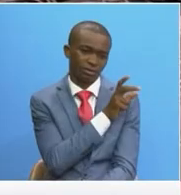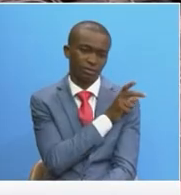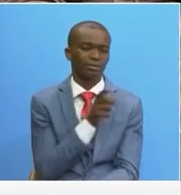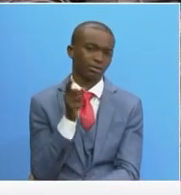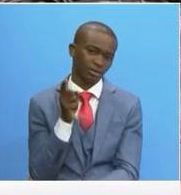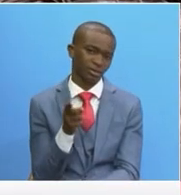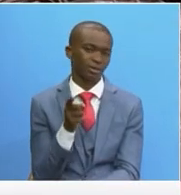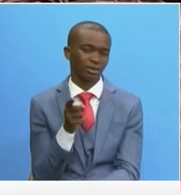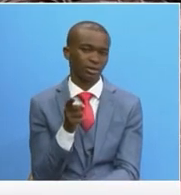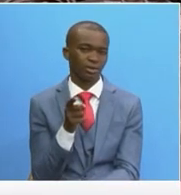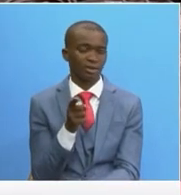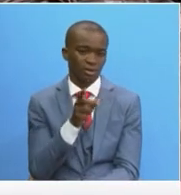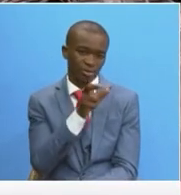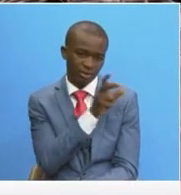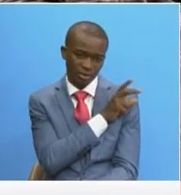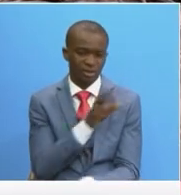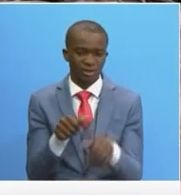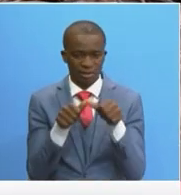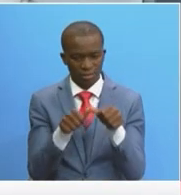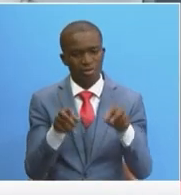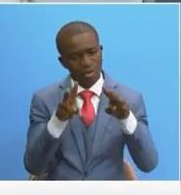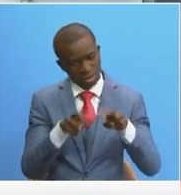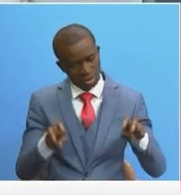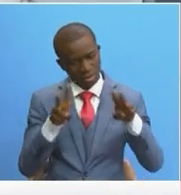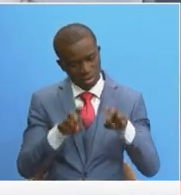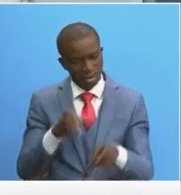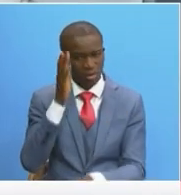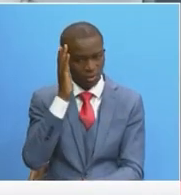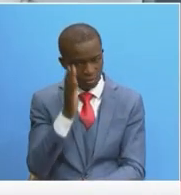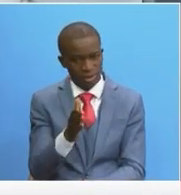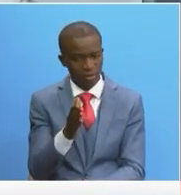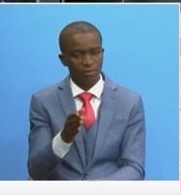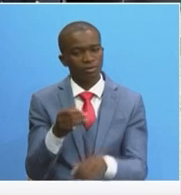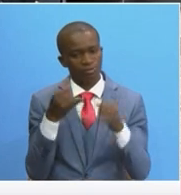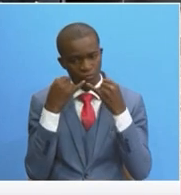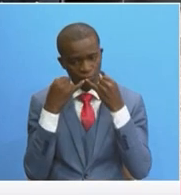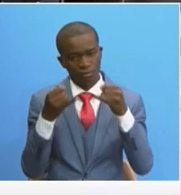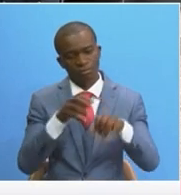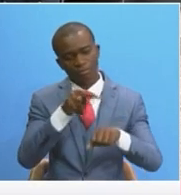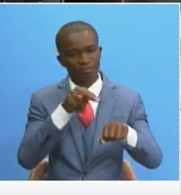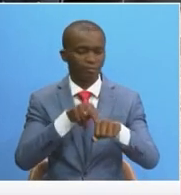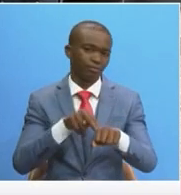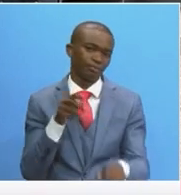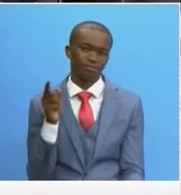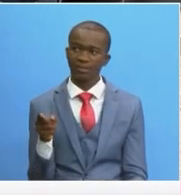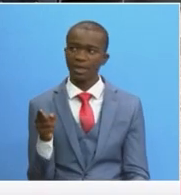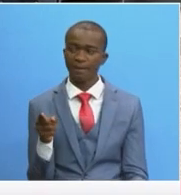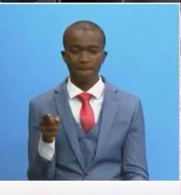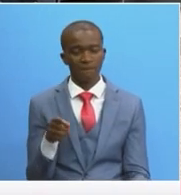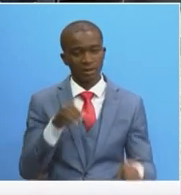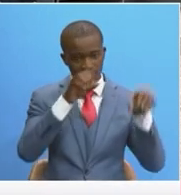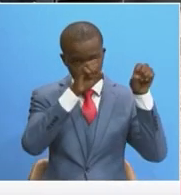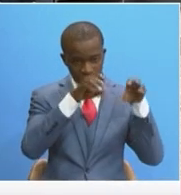matter, and I'm sure in due course you'll be able to get the full details of their investigation. Zesco North Senior